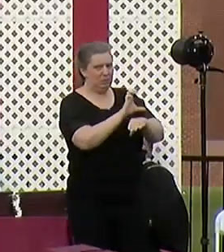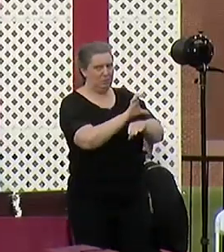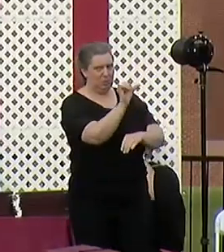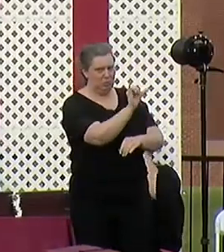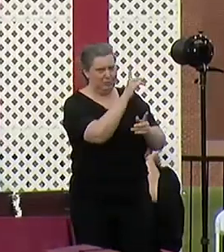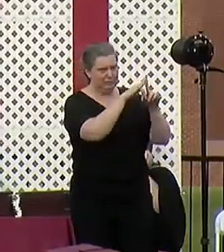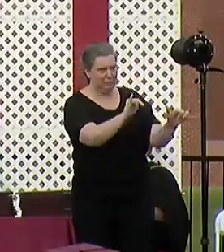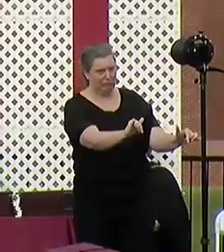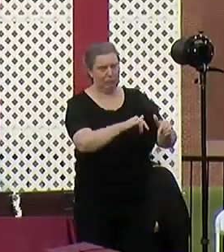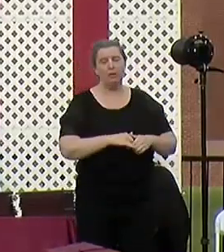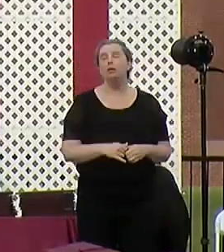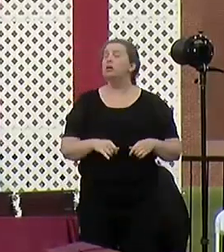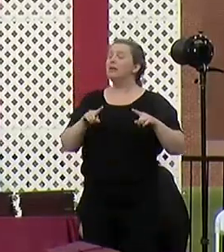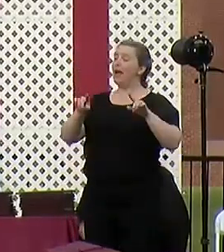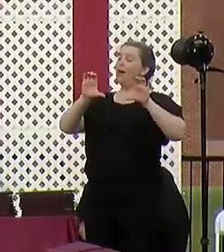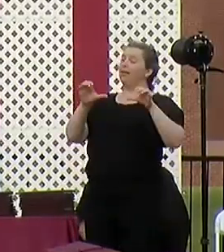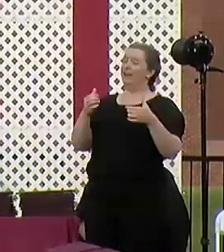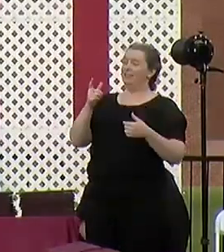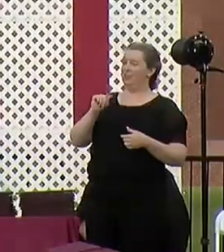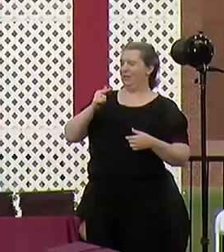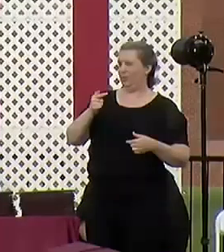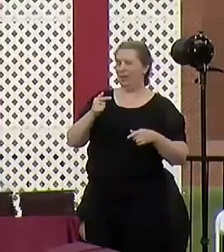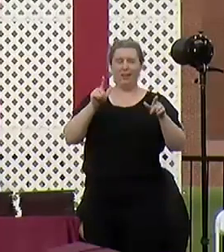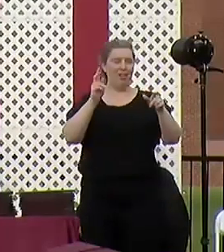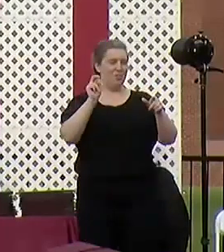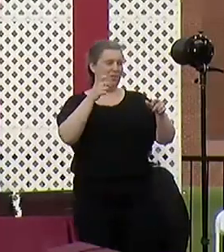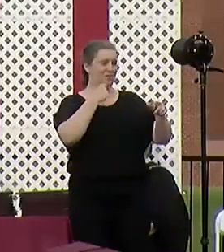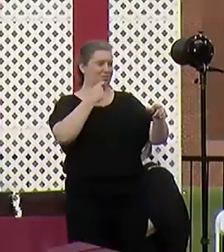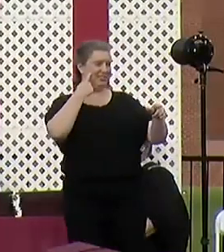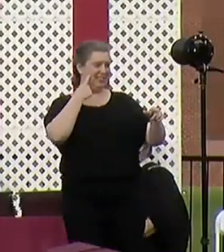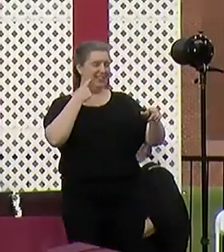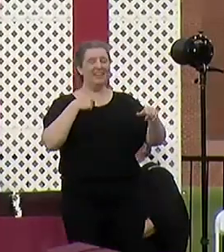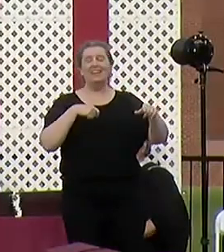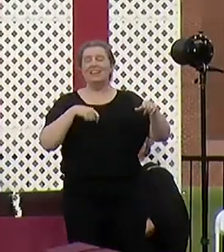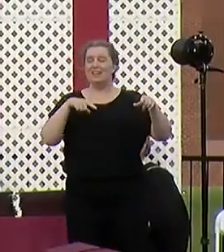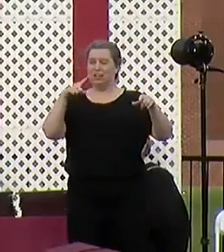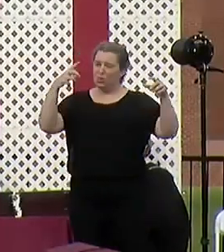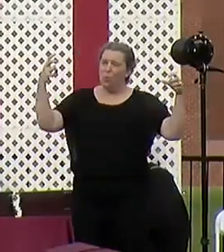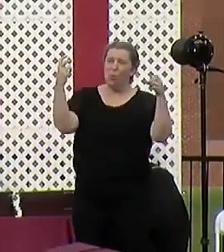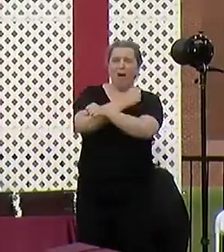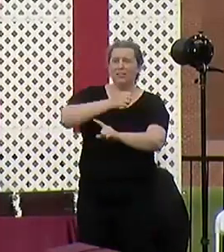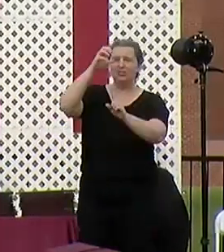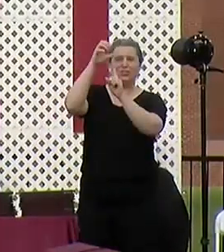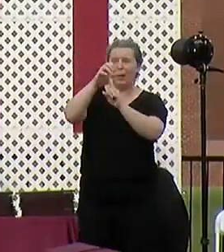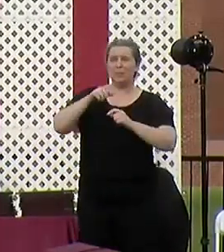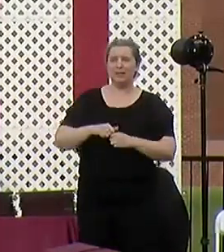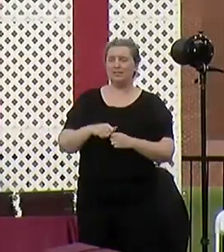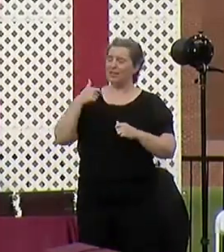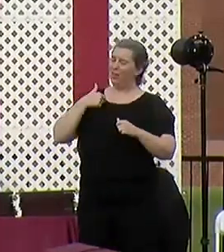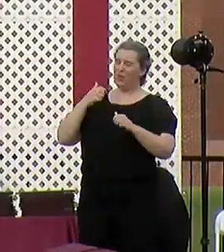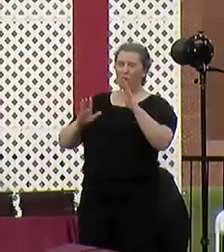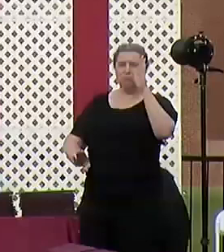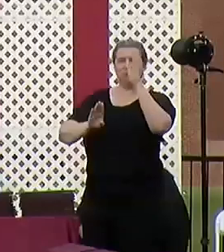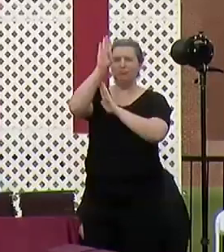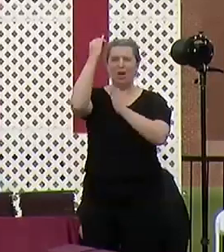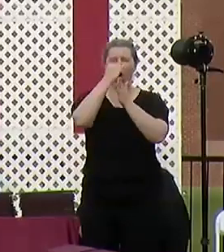But even through all this, class of 21, as Lauren pointed out, you still won championships. You still excelled in the